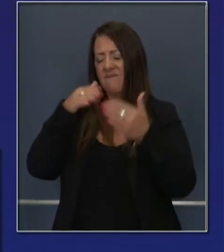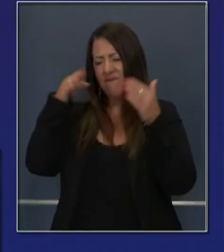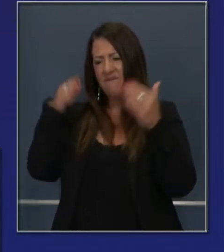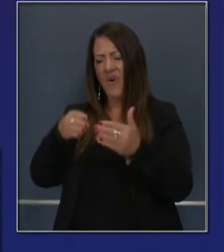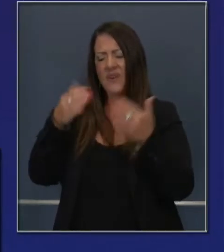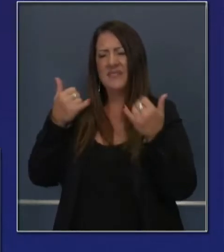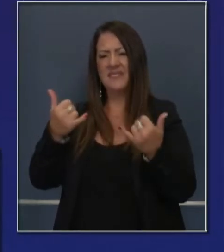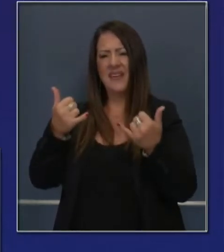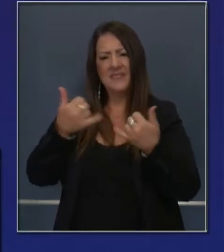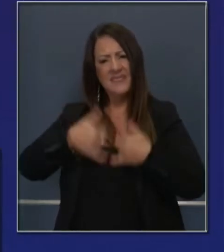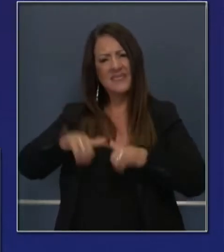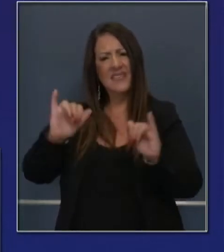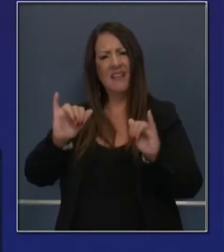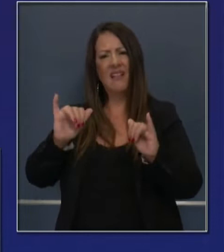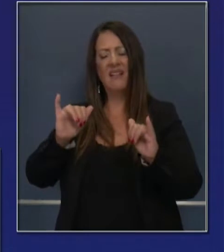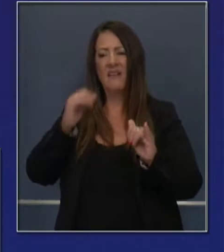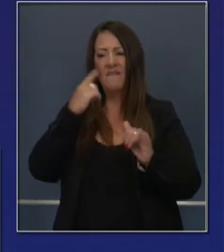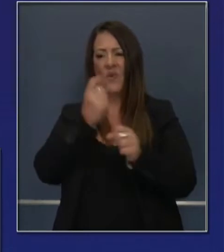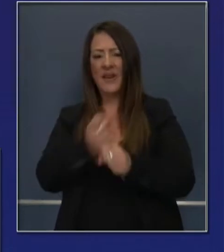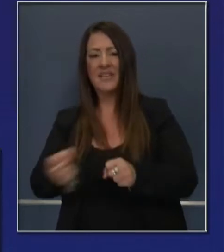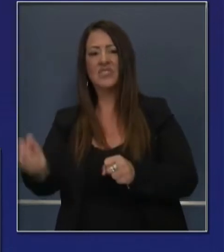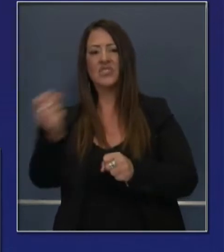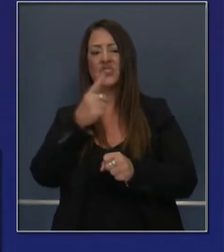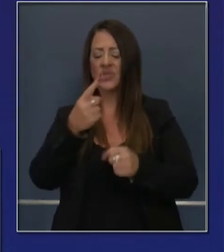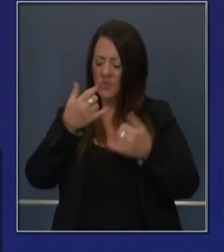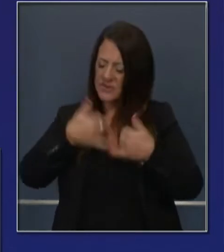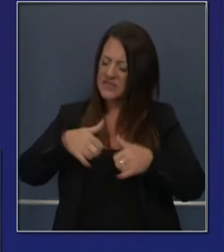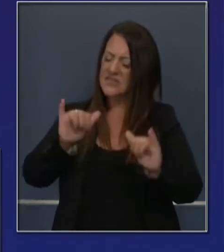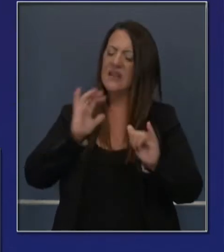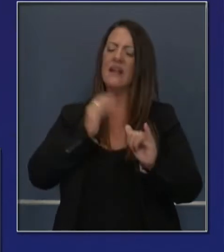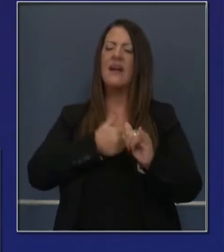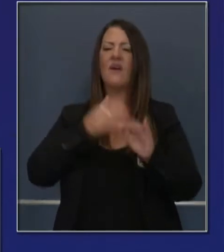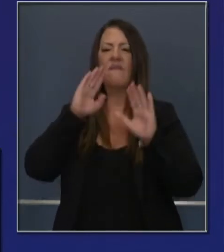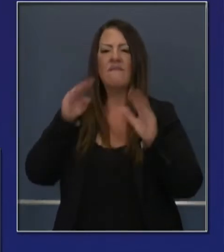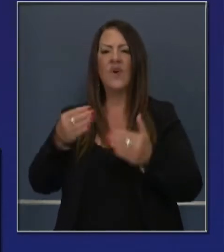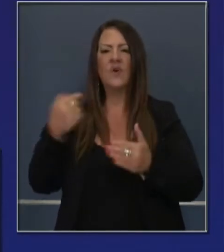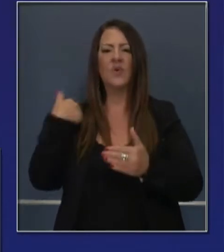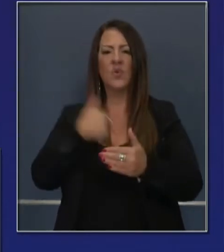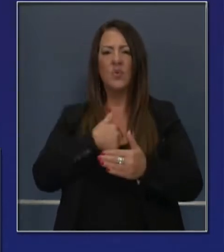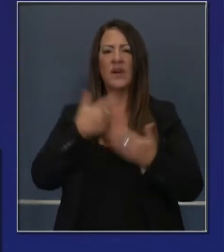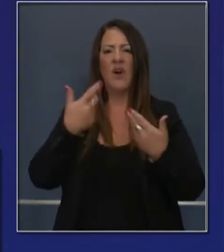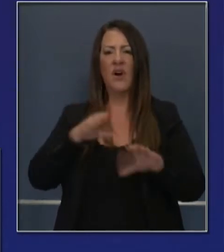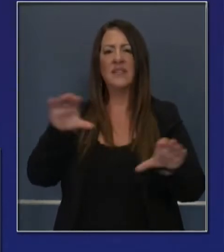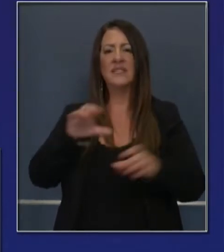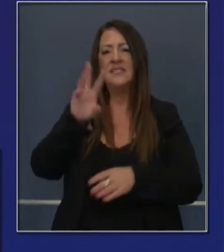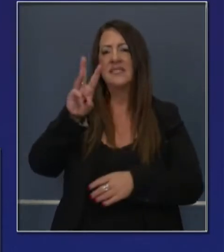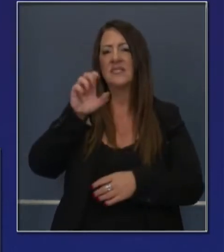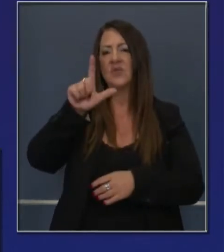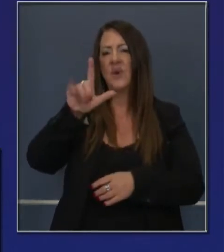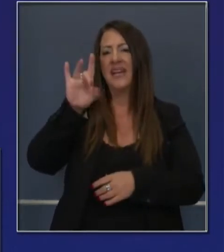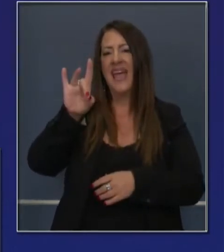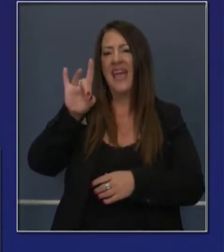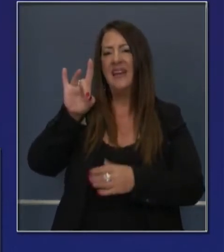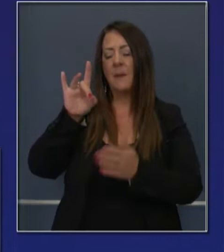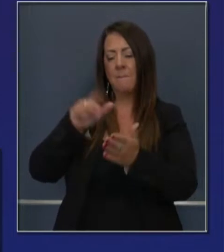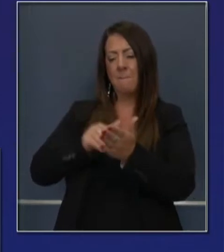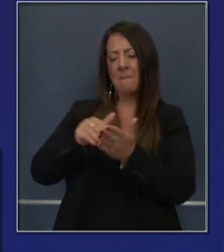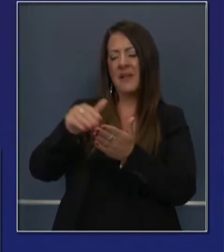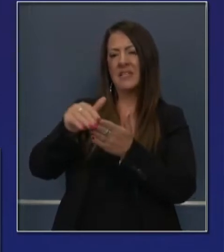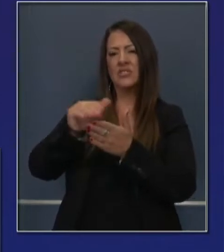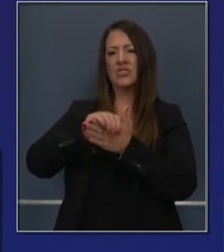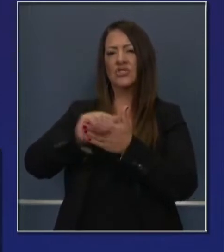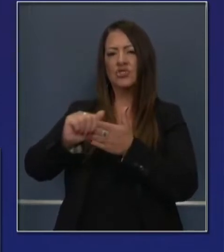as we moved into this new year. We did $628 million in this last budget,